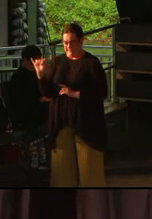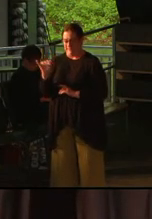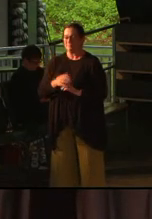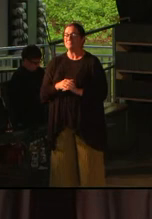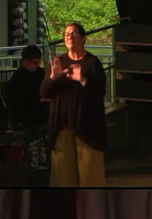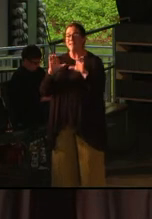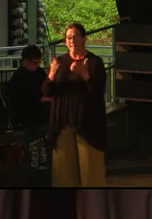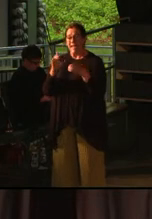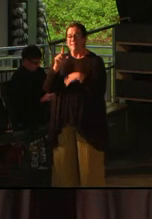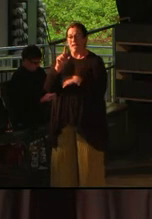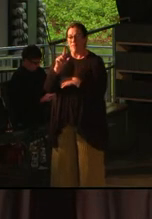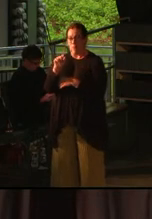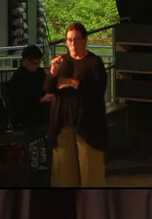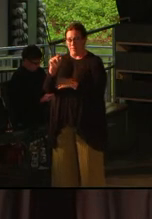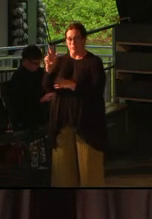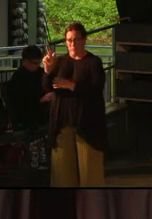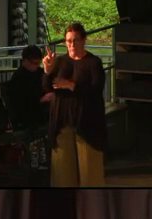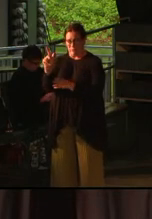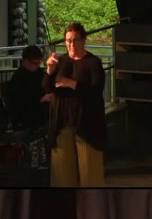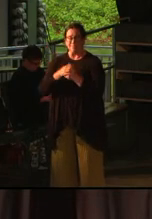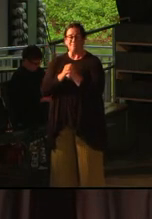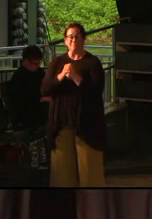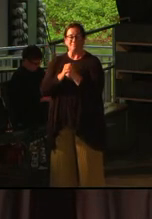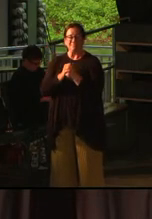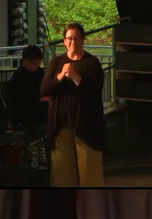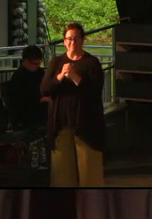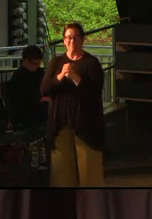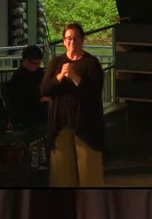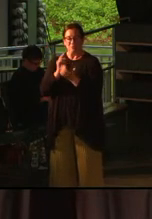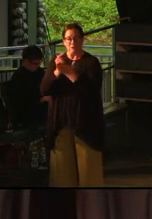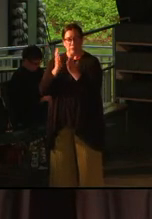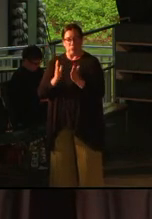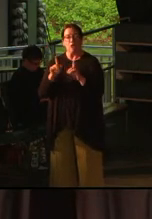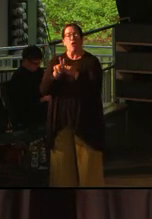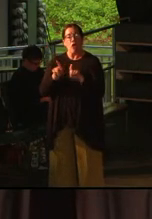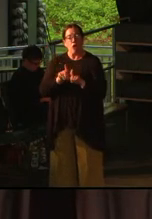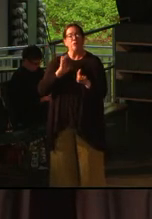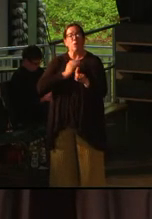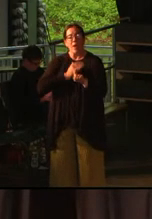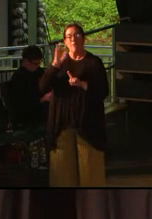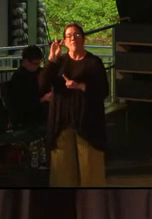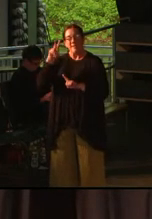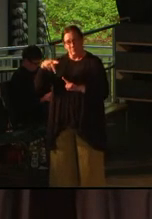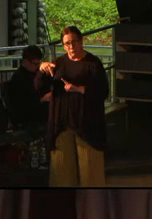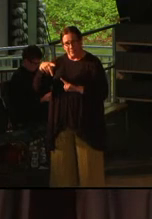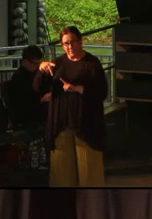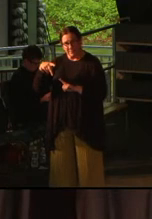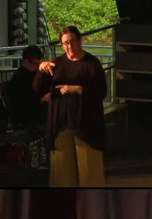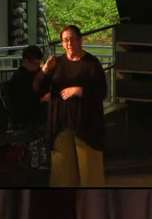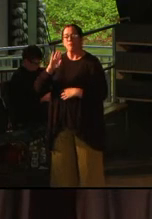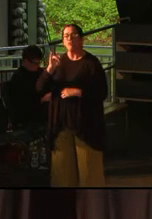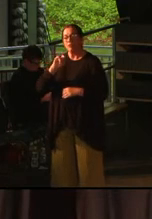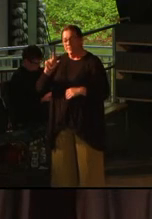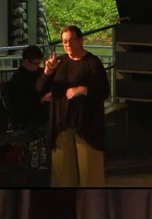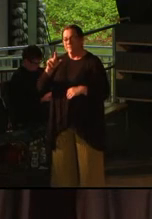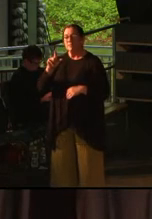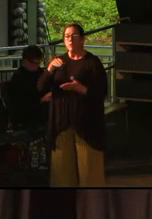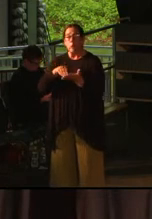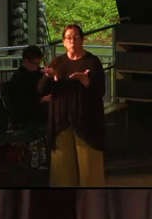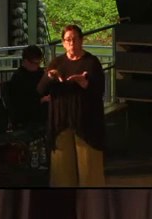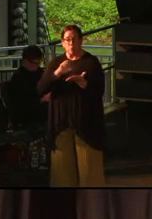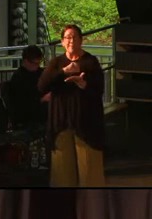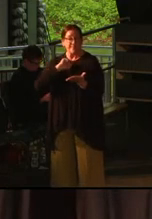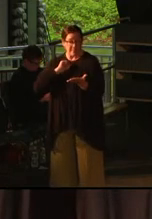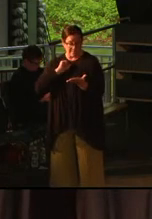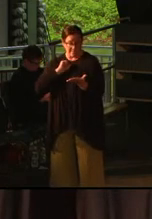of 2023, who is also our Vice President of the Bristol Student Senate,